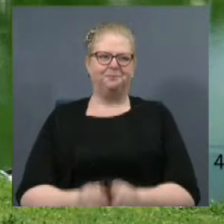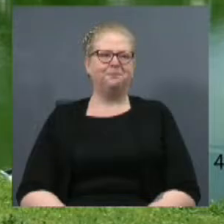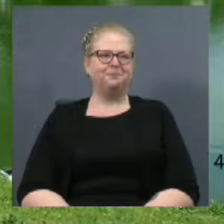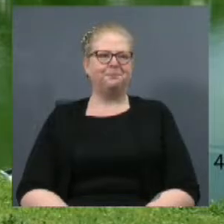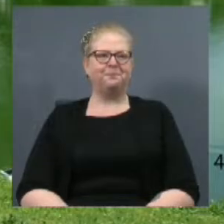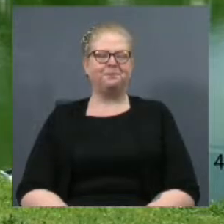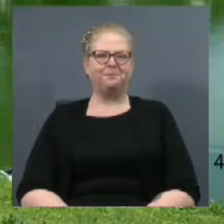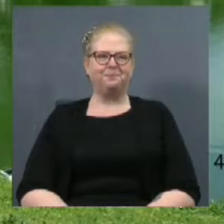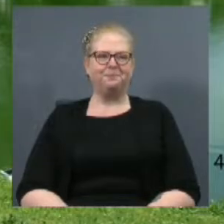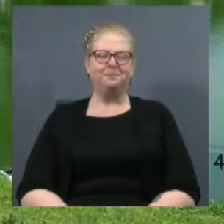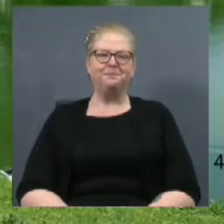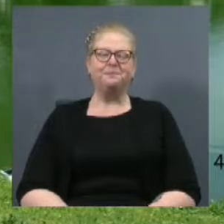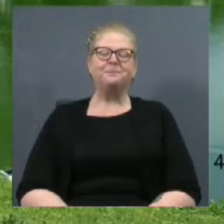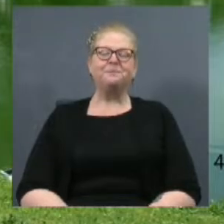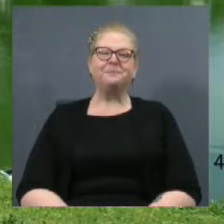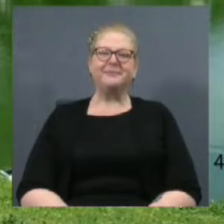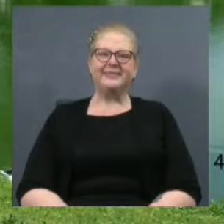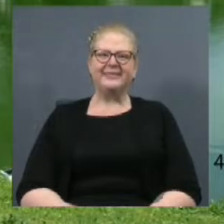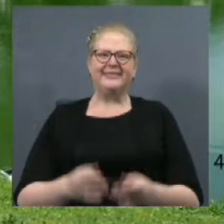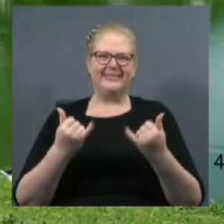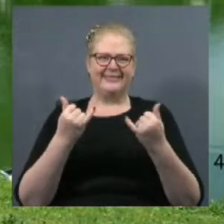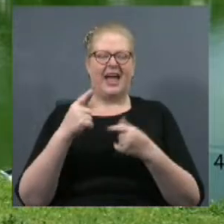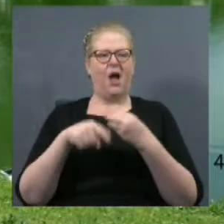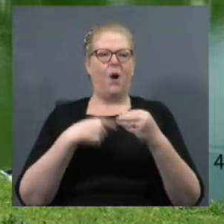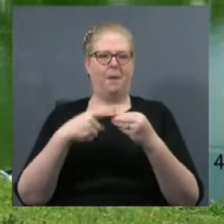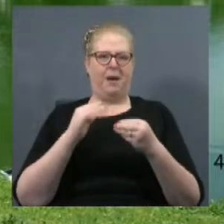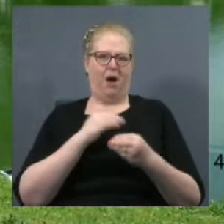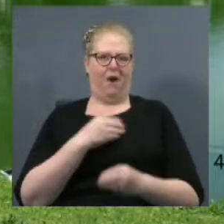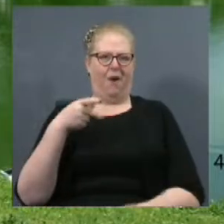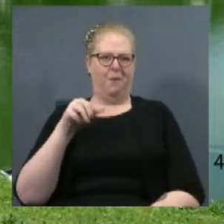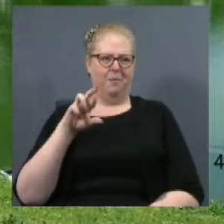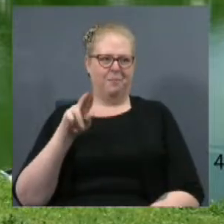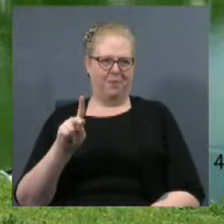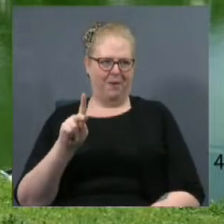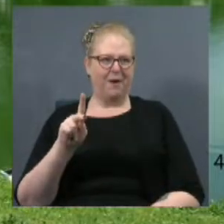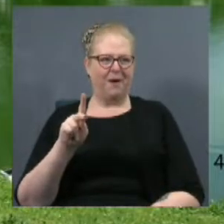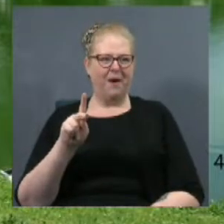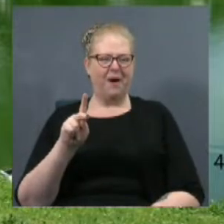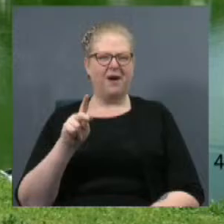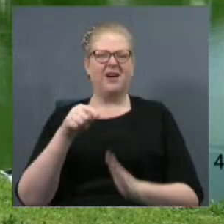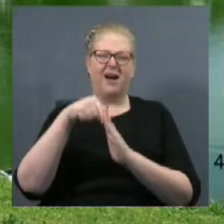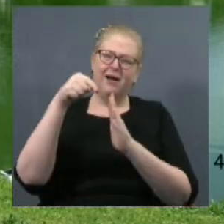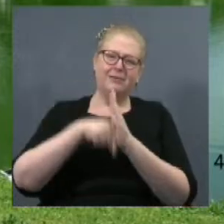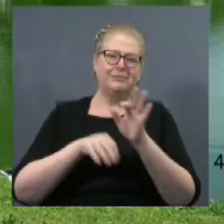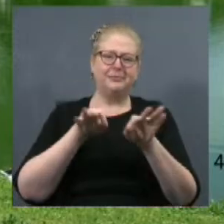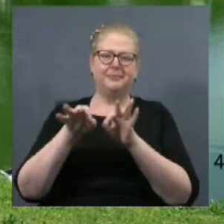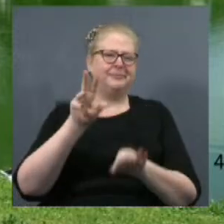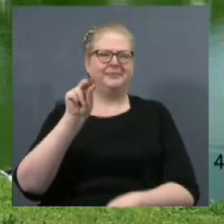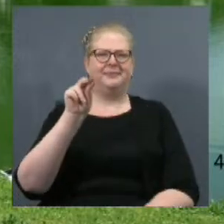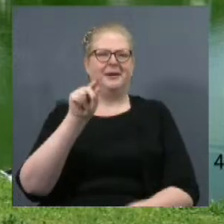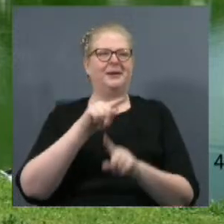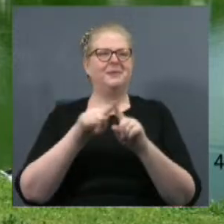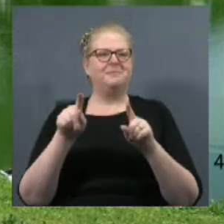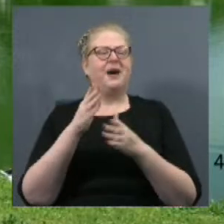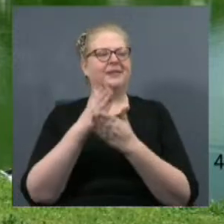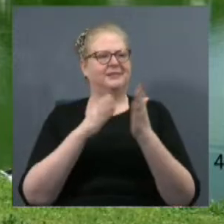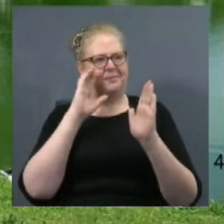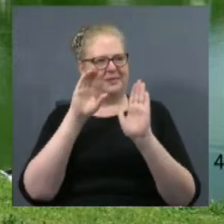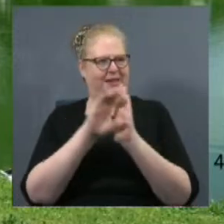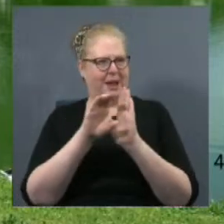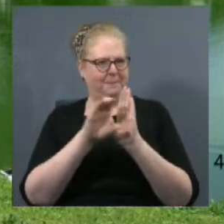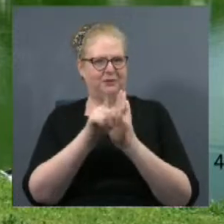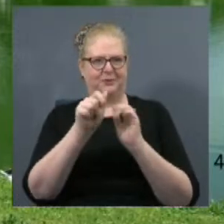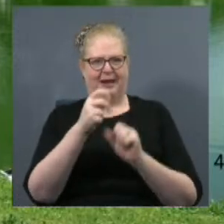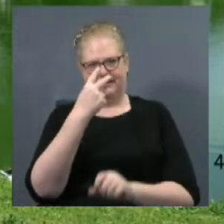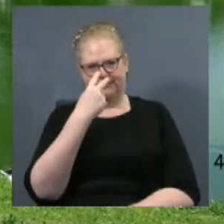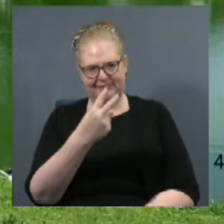Okay. Probably did it twice. A little bit about MacArthur Park, not going to go into too much of that, but some images of the